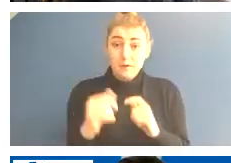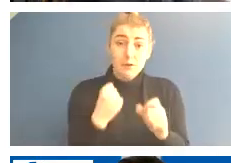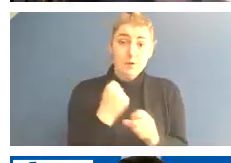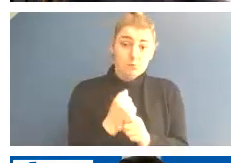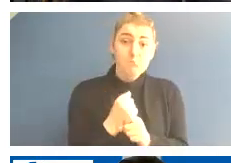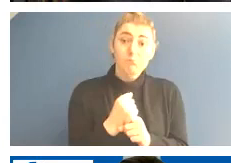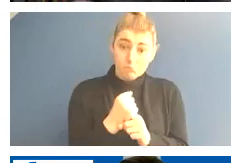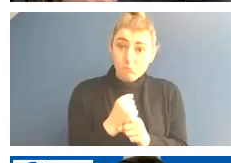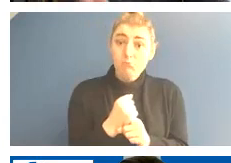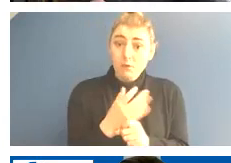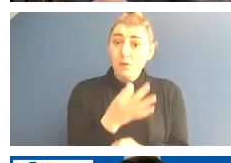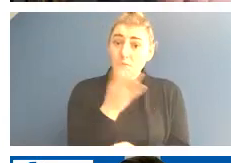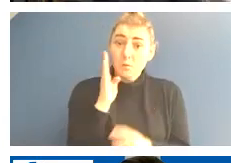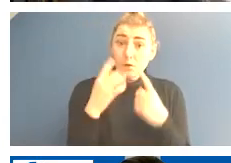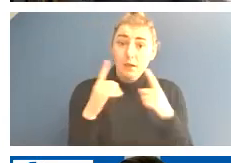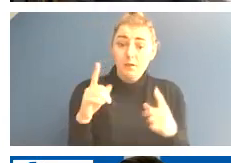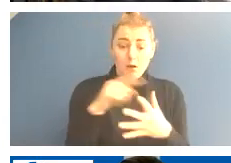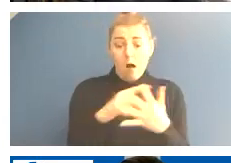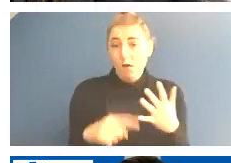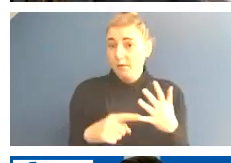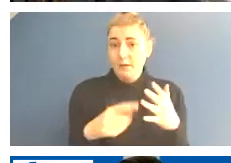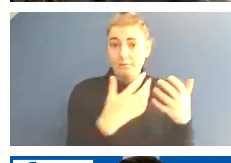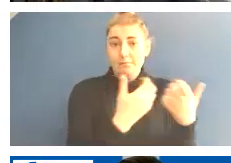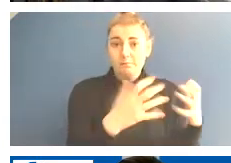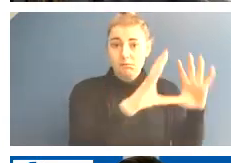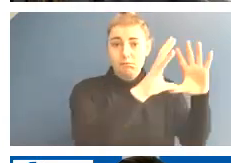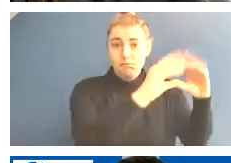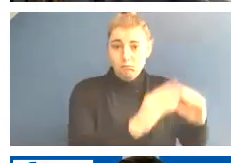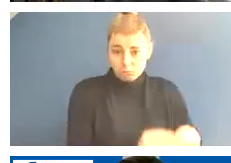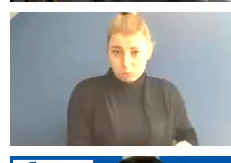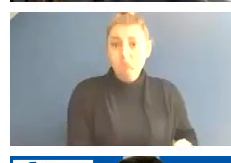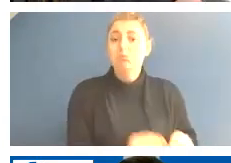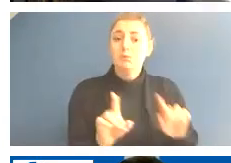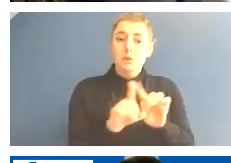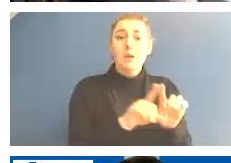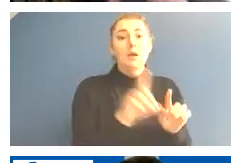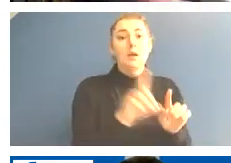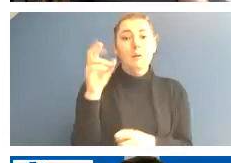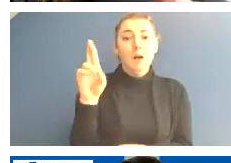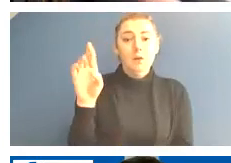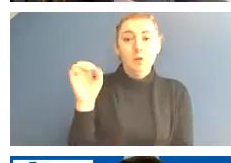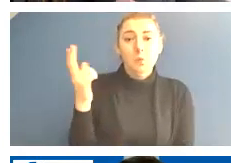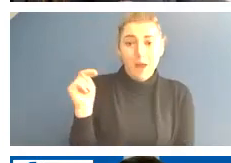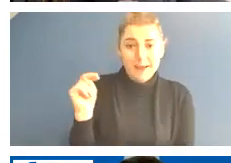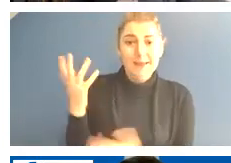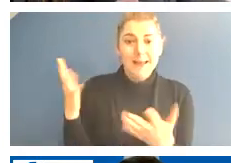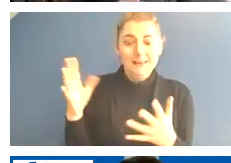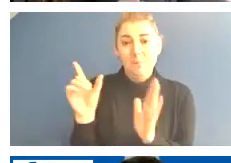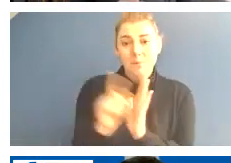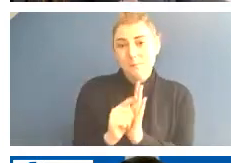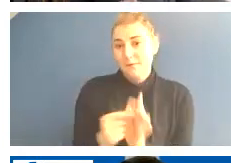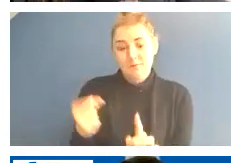will very soon be announcing all of the breakout sessions. But Dr. Reagan has published one